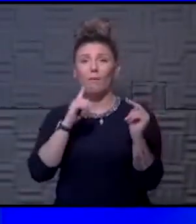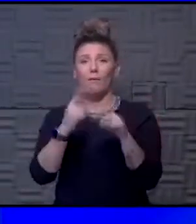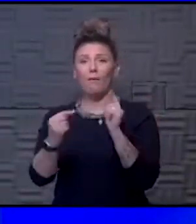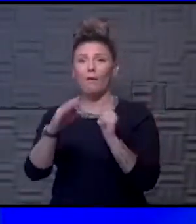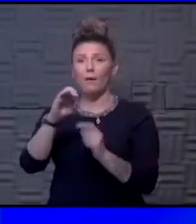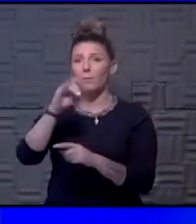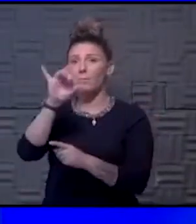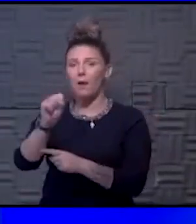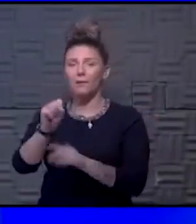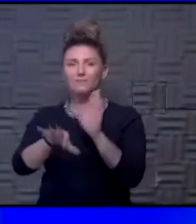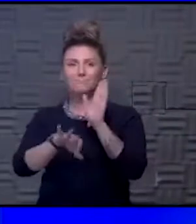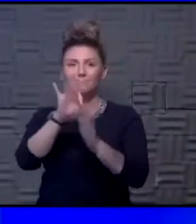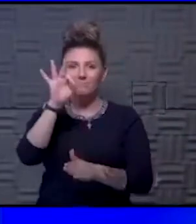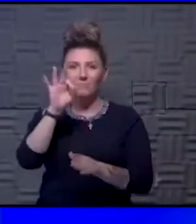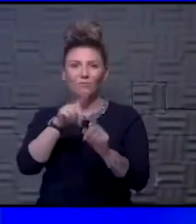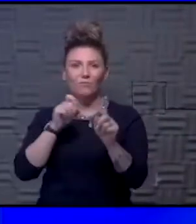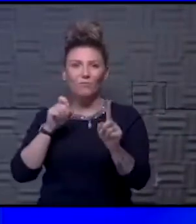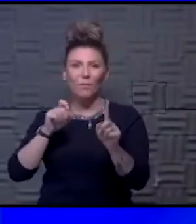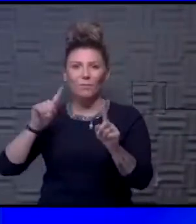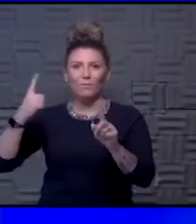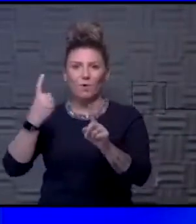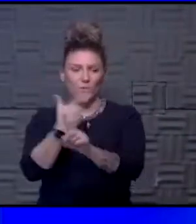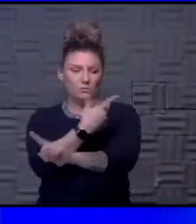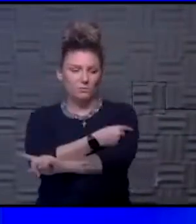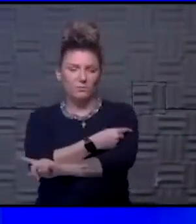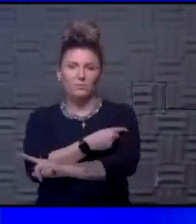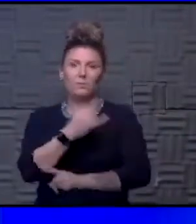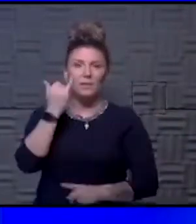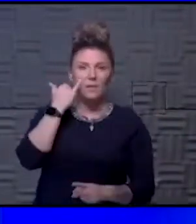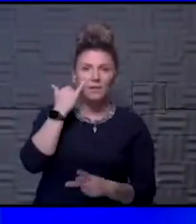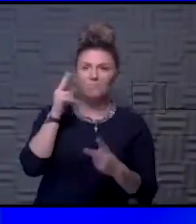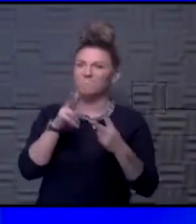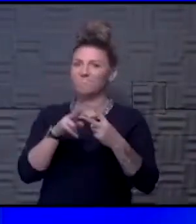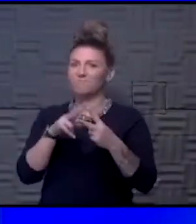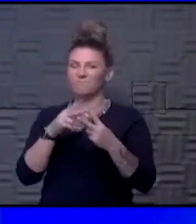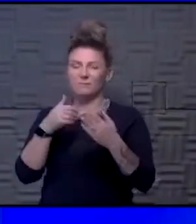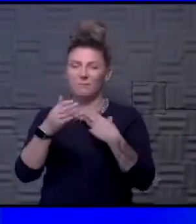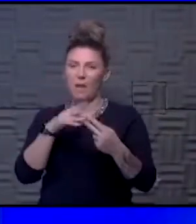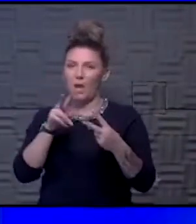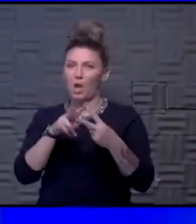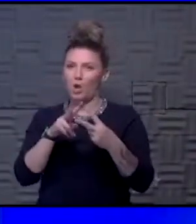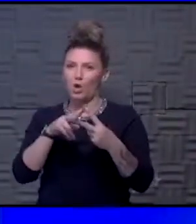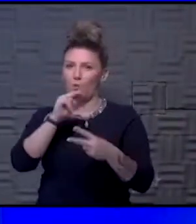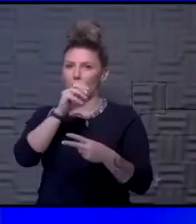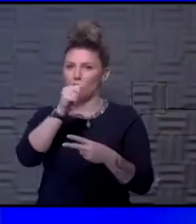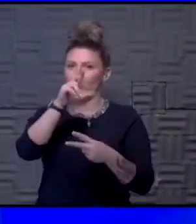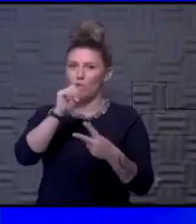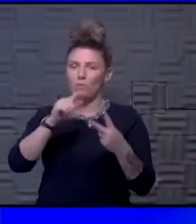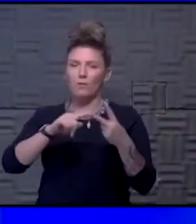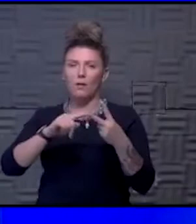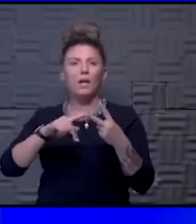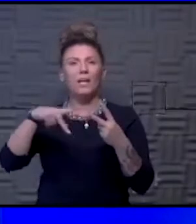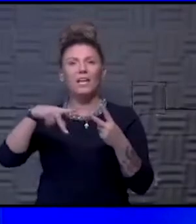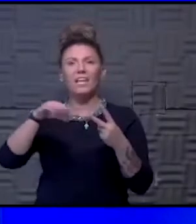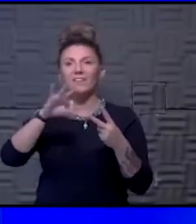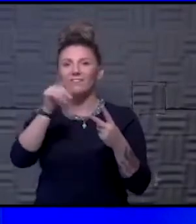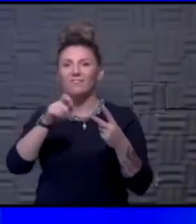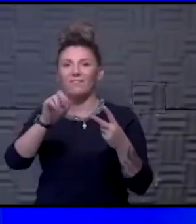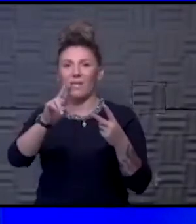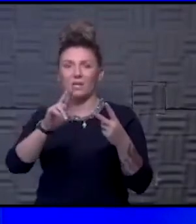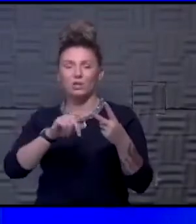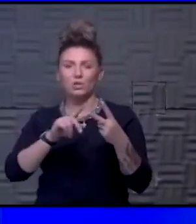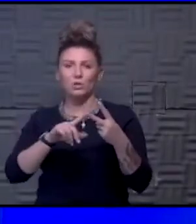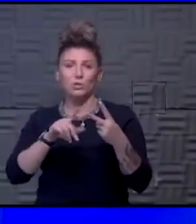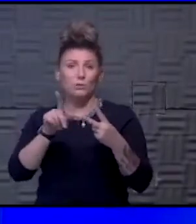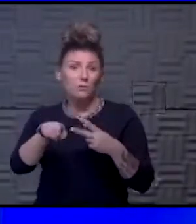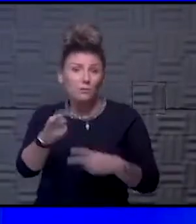detected from that first dose of vaccine, whether it's Moderna or Pfizer. But I think, you know, we have to understand that, just as you said, it's